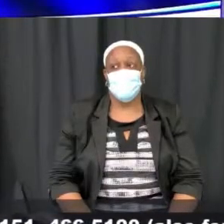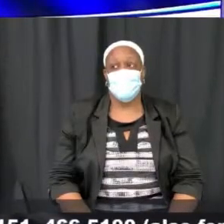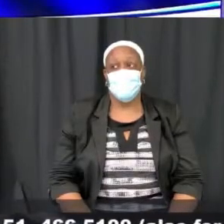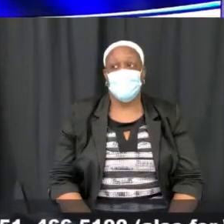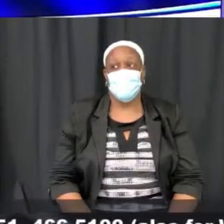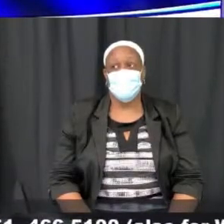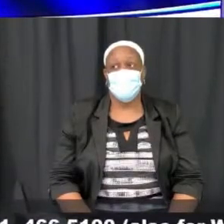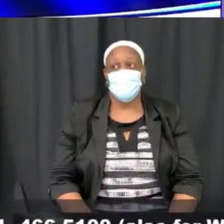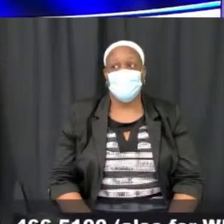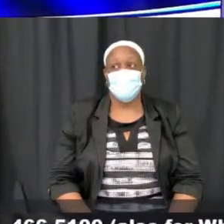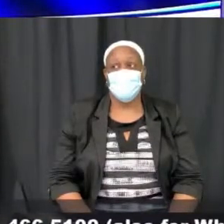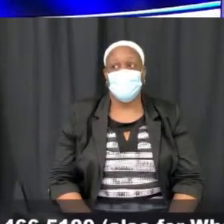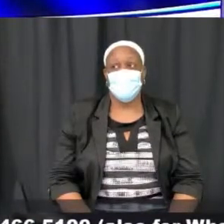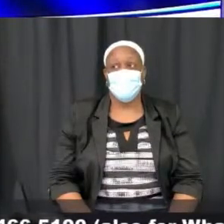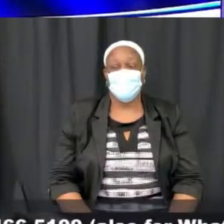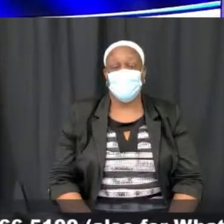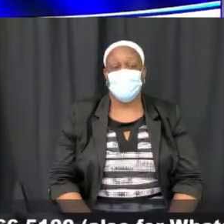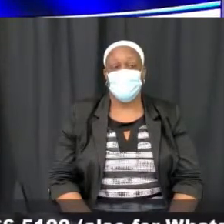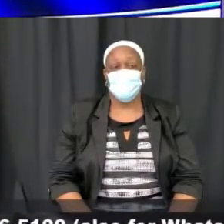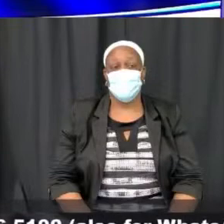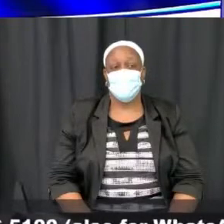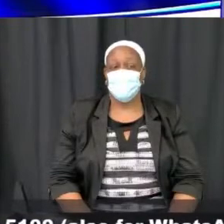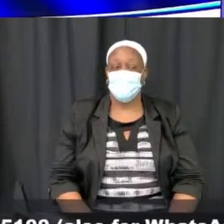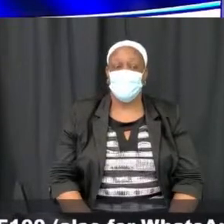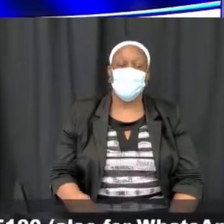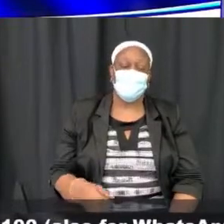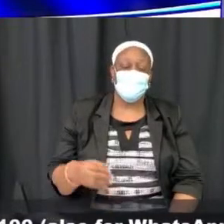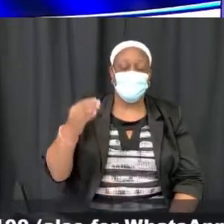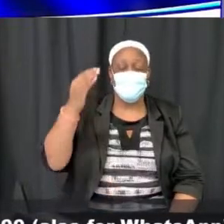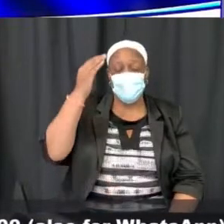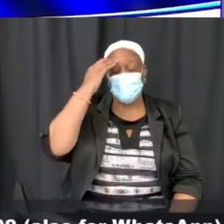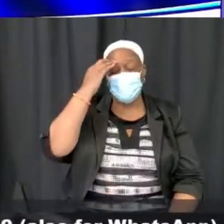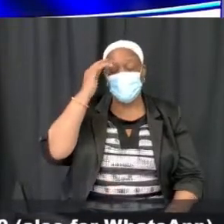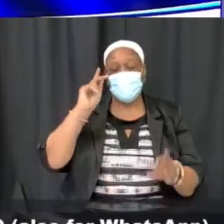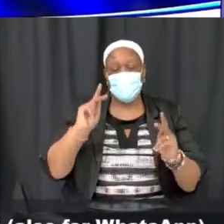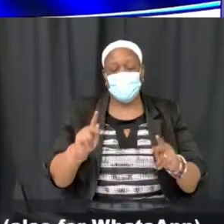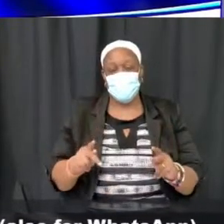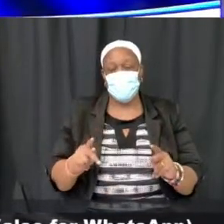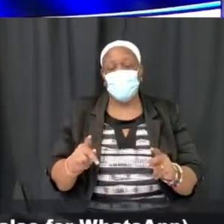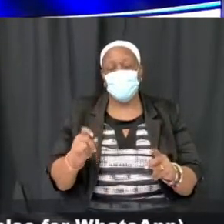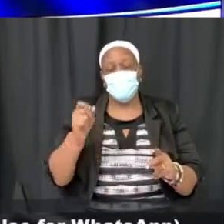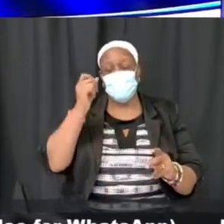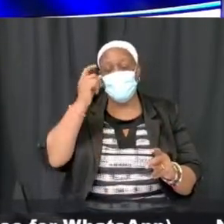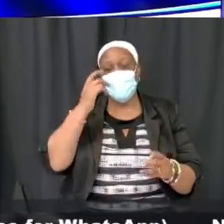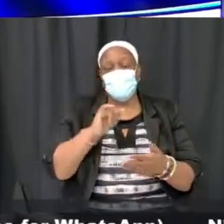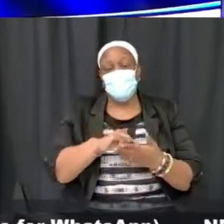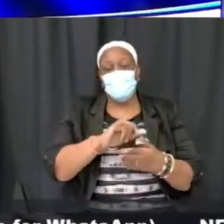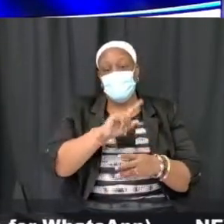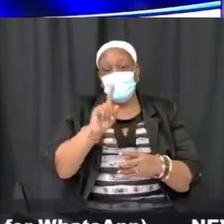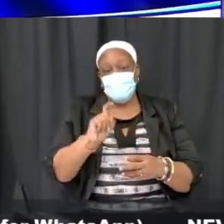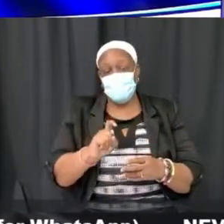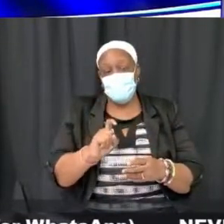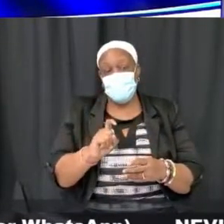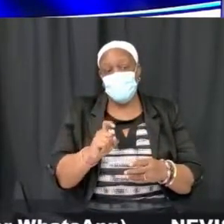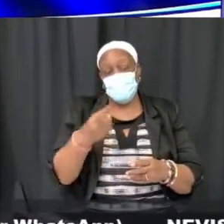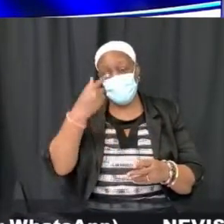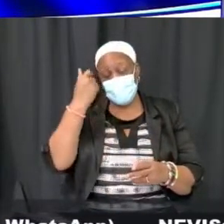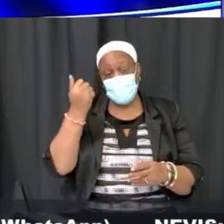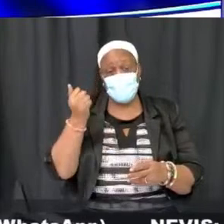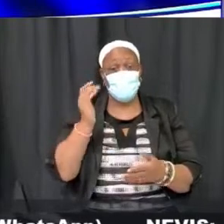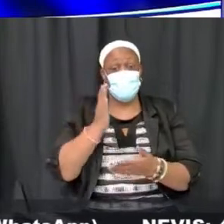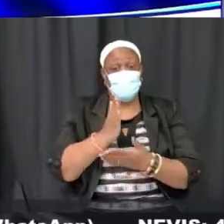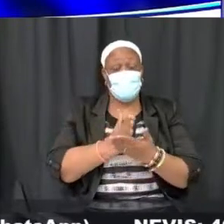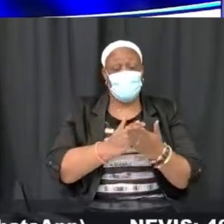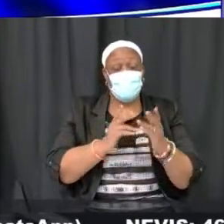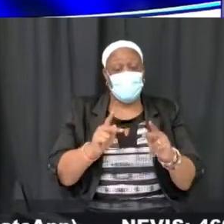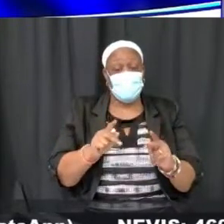To be quite honest, I'm not surprised that that question came up. I know that quite some discussion has been taking place about whether or